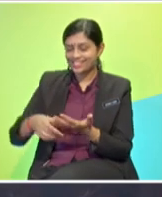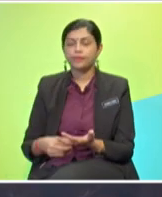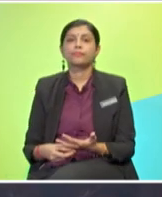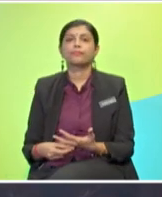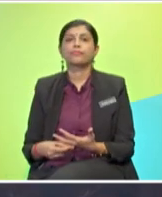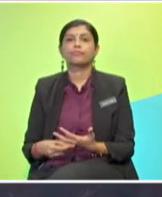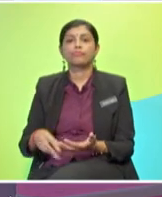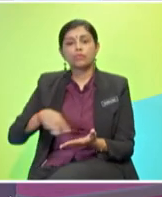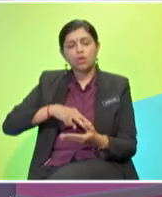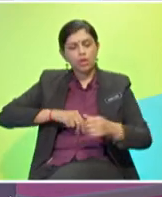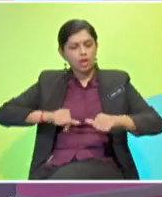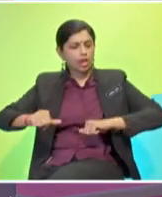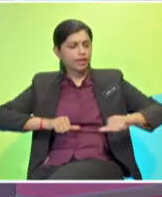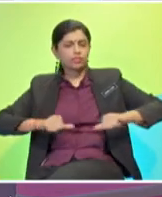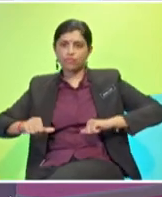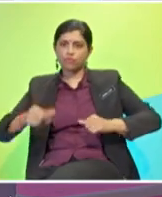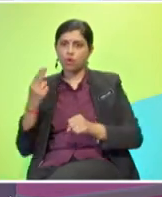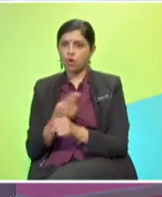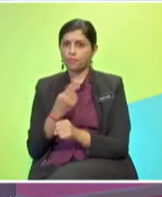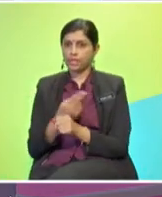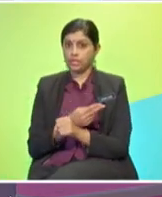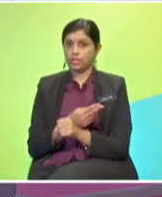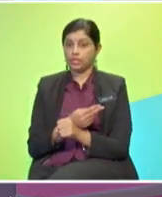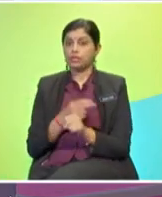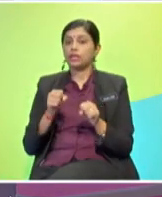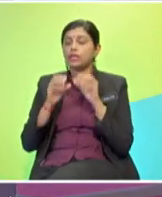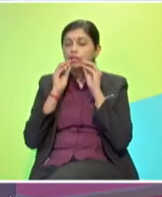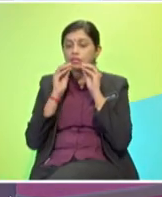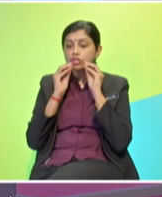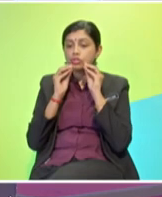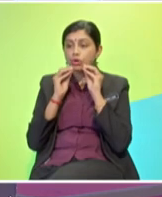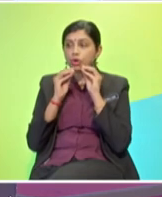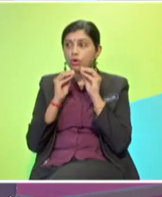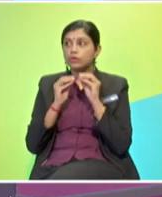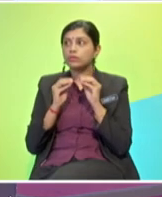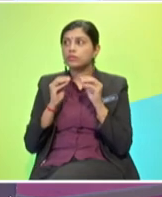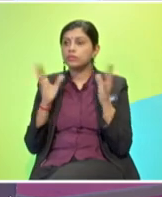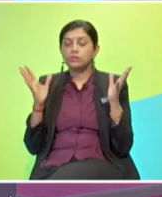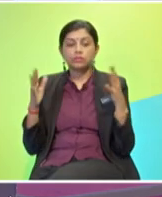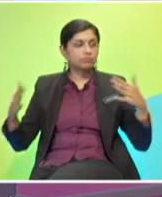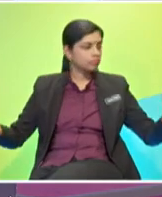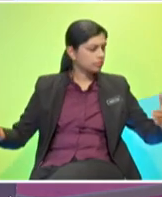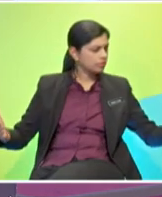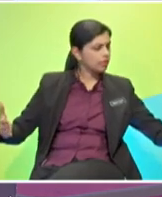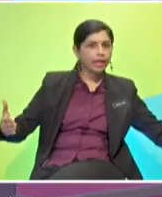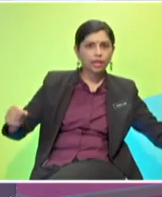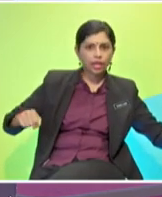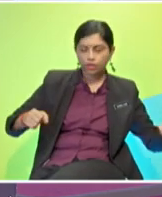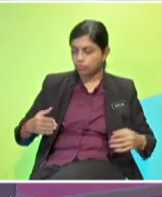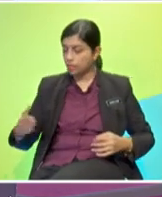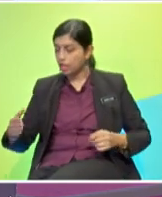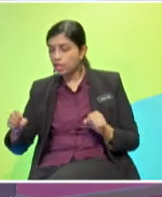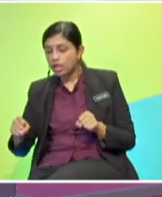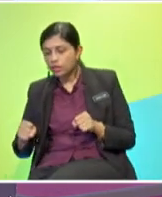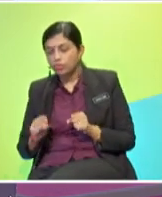is an active hobby. Okay, dancing can teach you to be aware of space. You can move